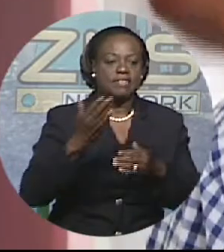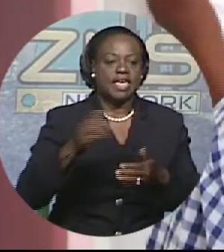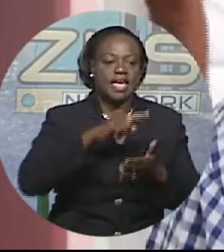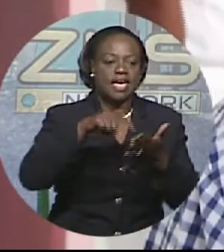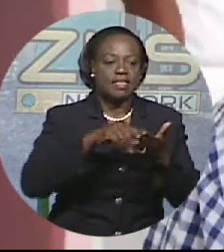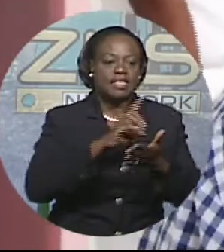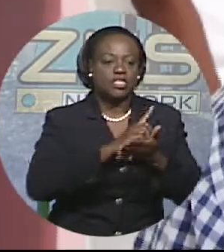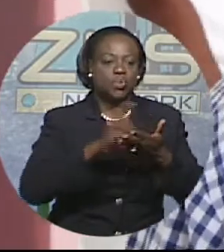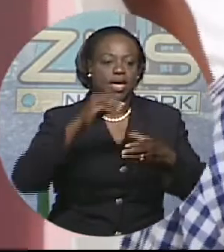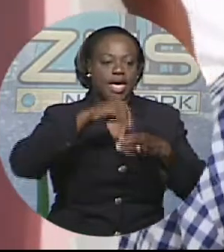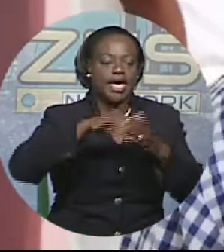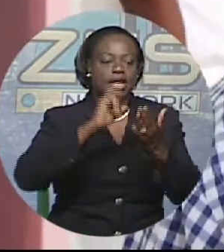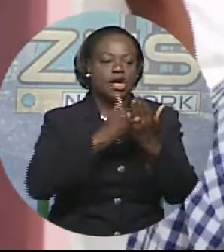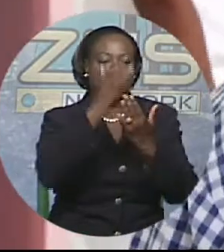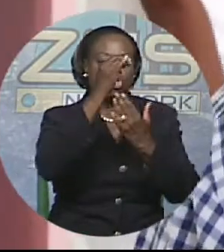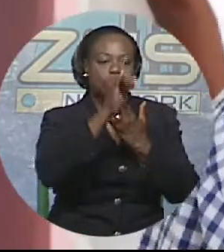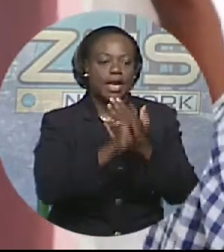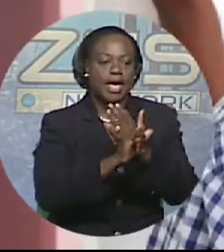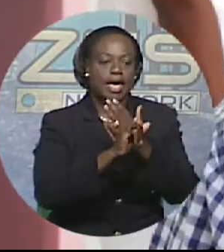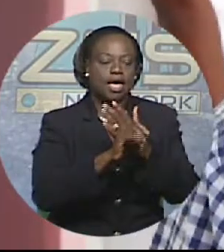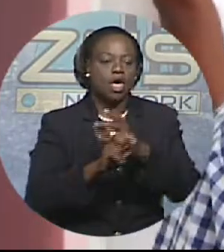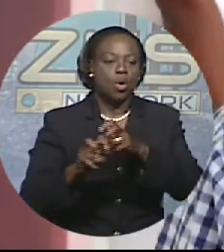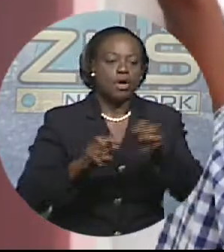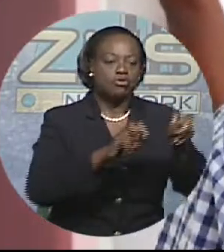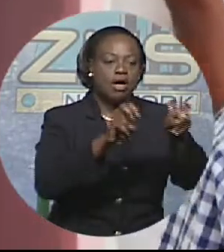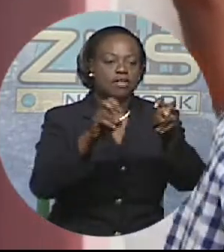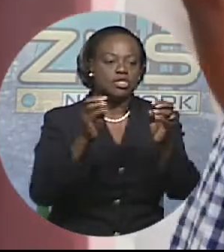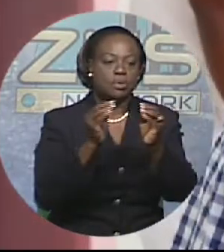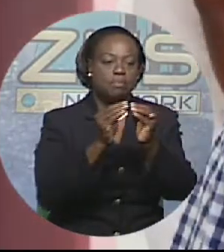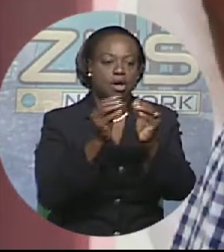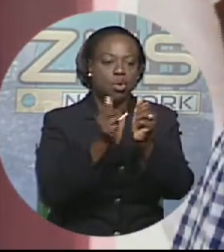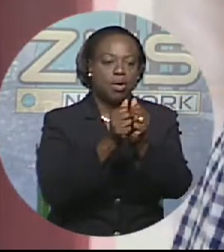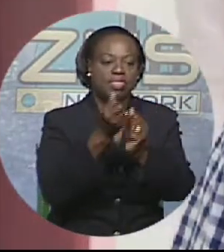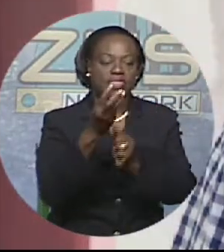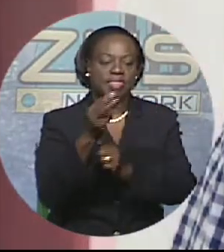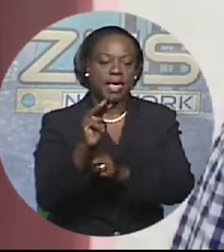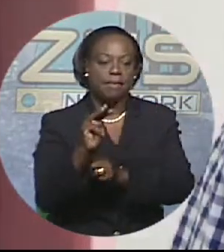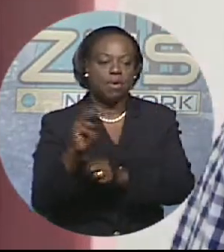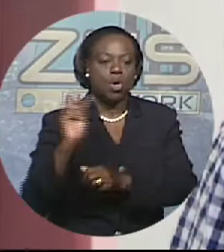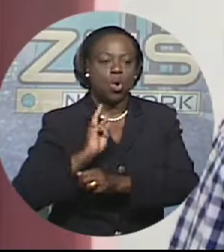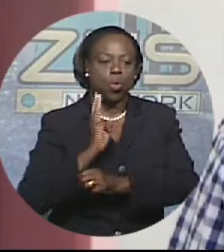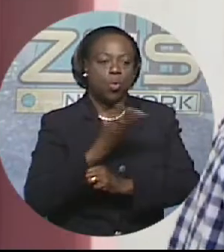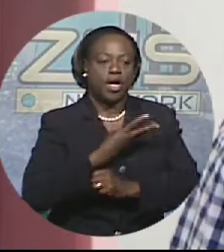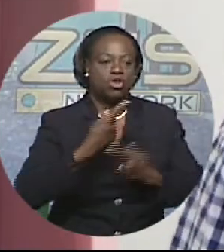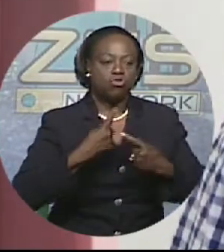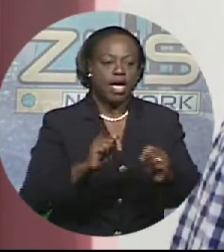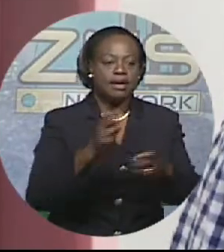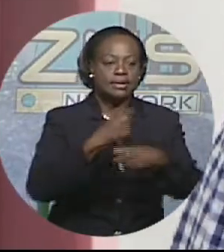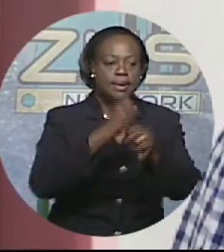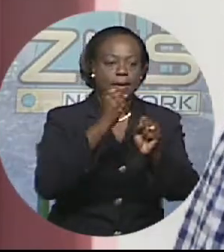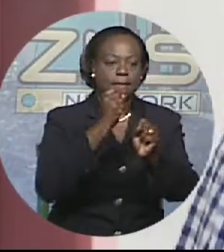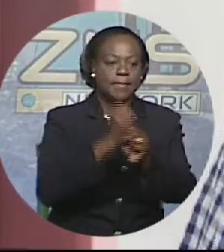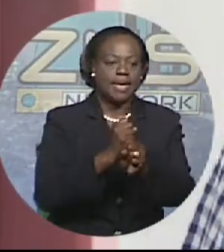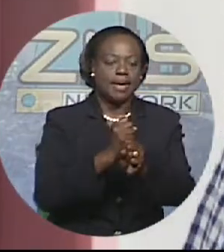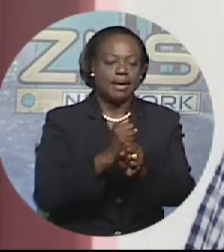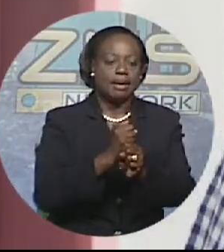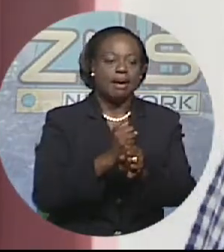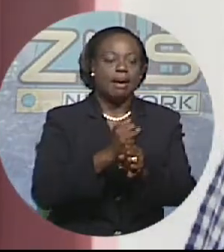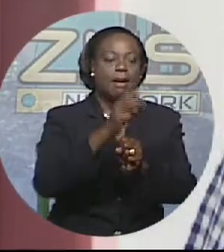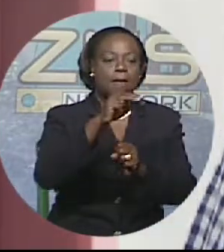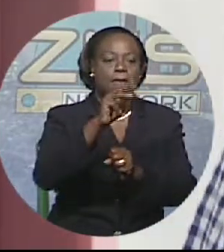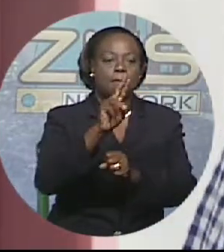in July I'll be traveling to meet with them because we are actually trying to see if we can make a